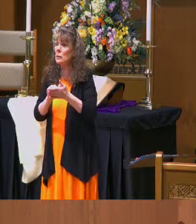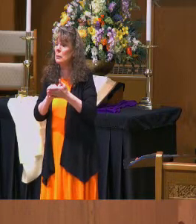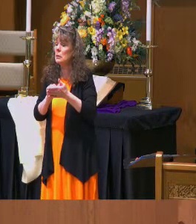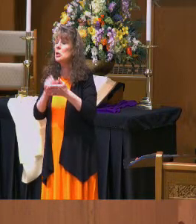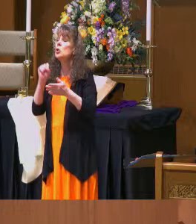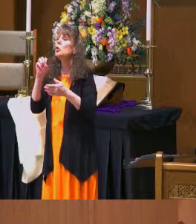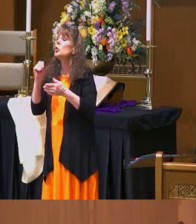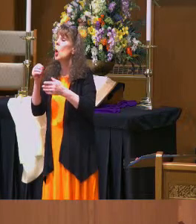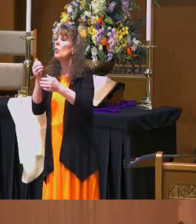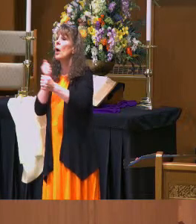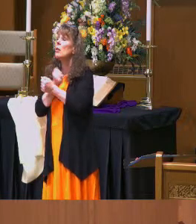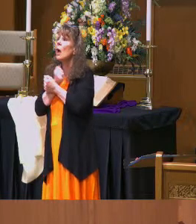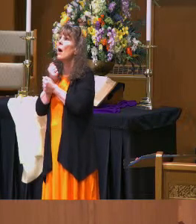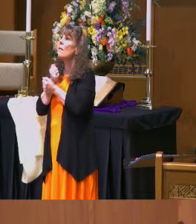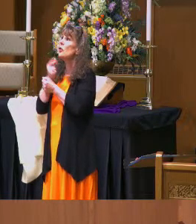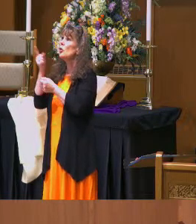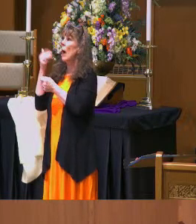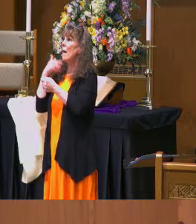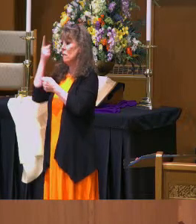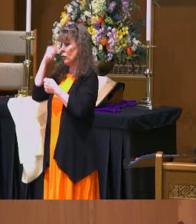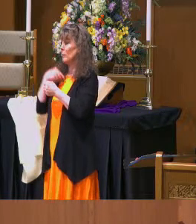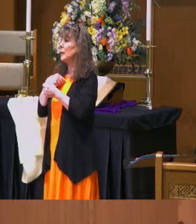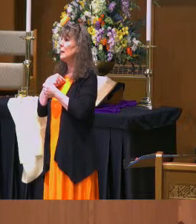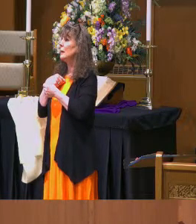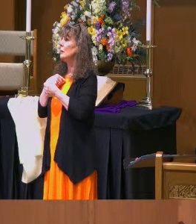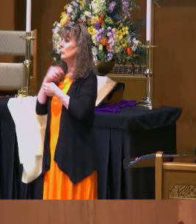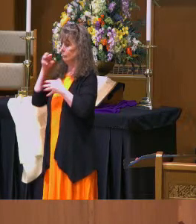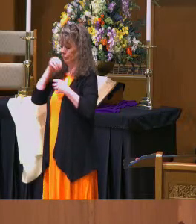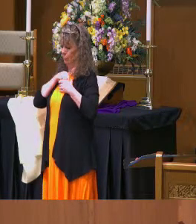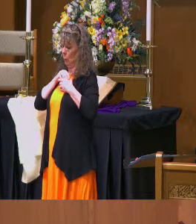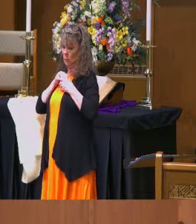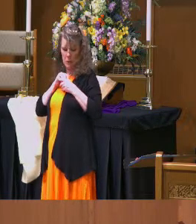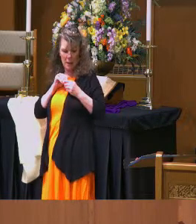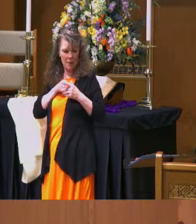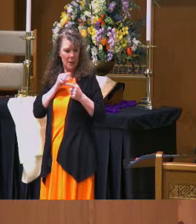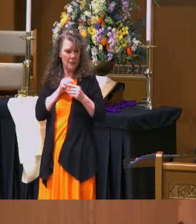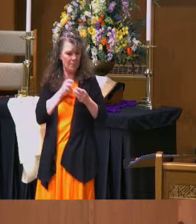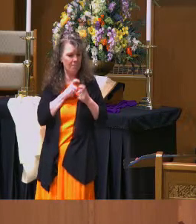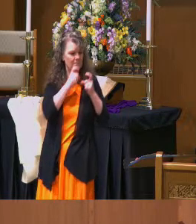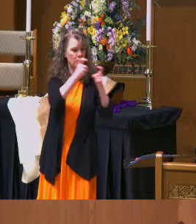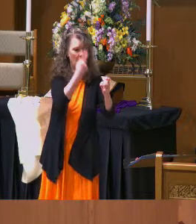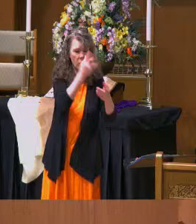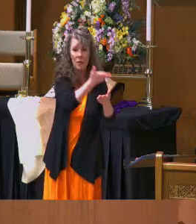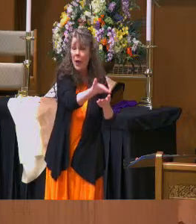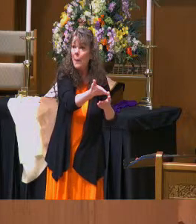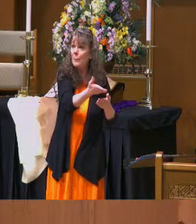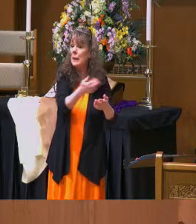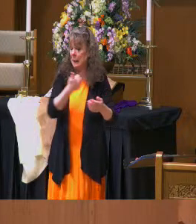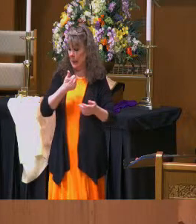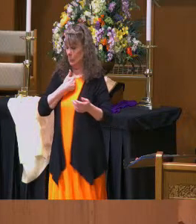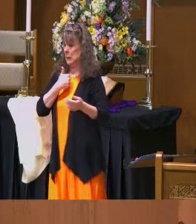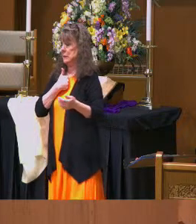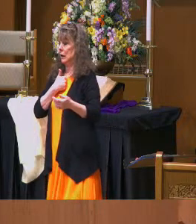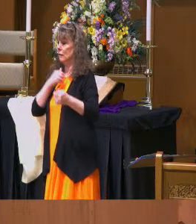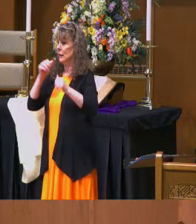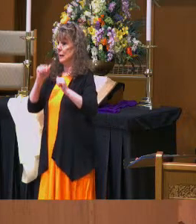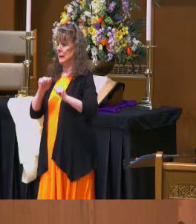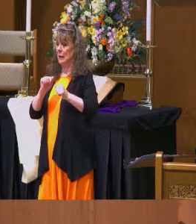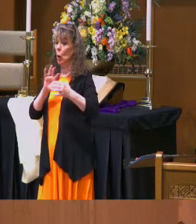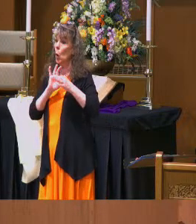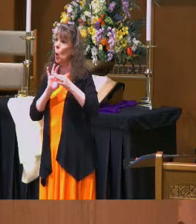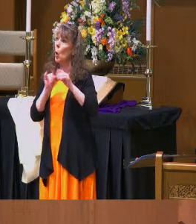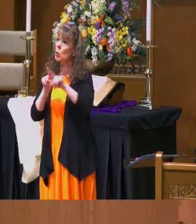the love you have for me may be in them, and that I myself may be in